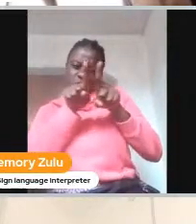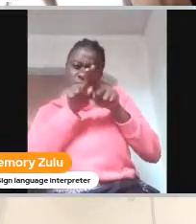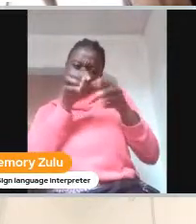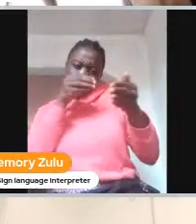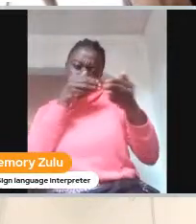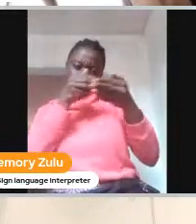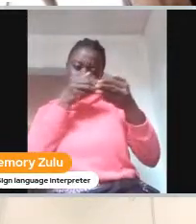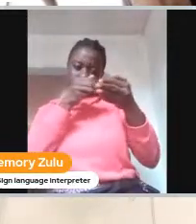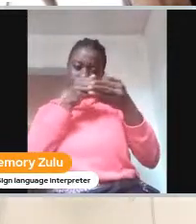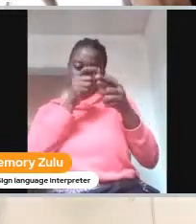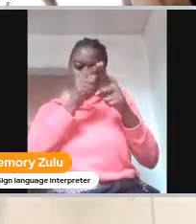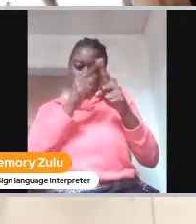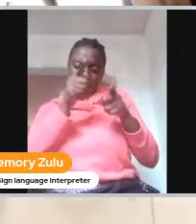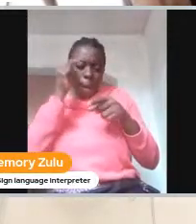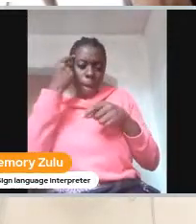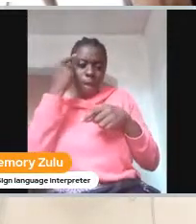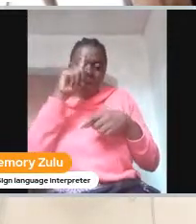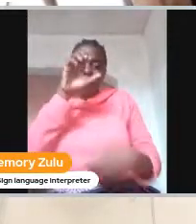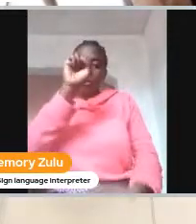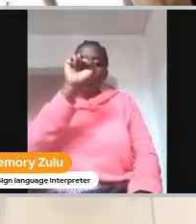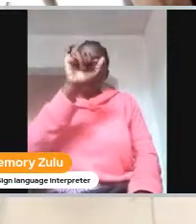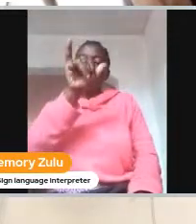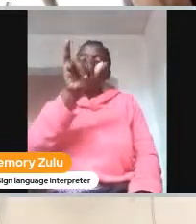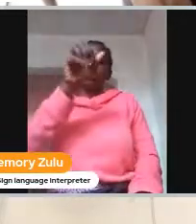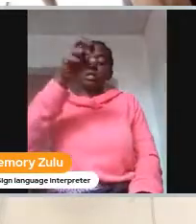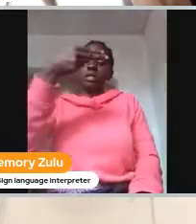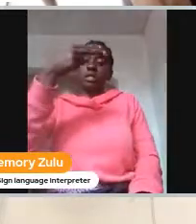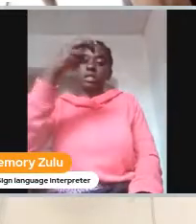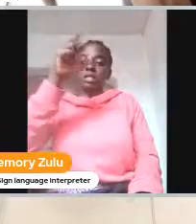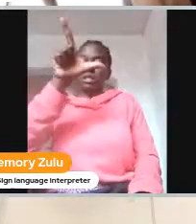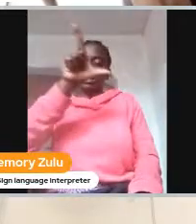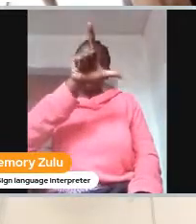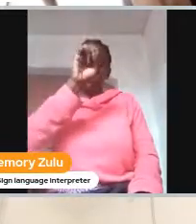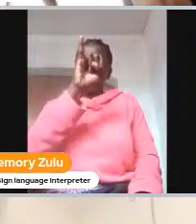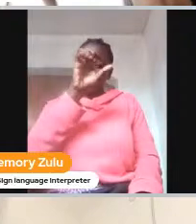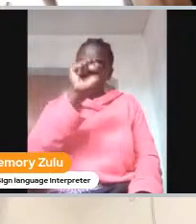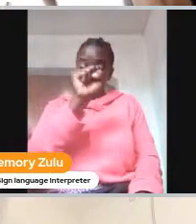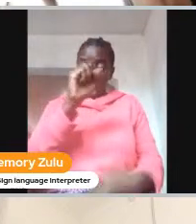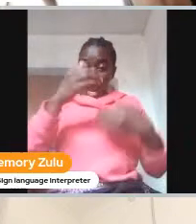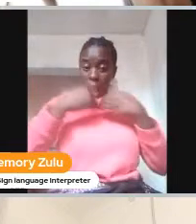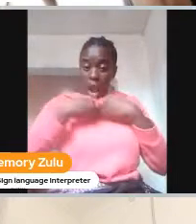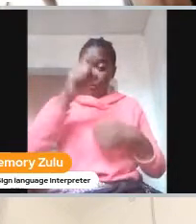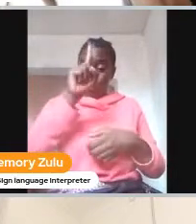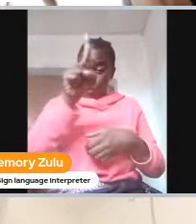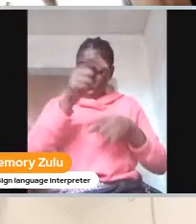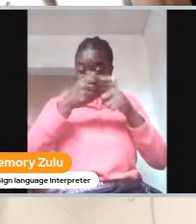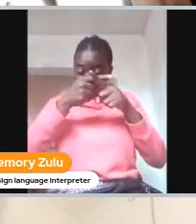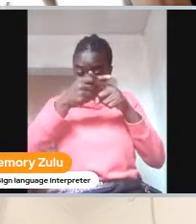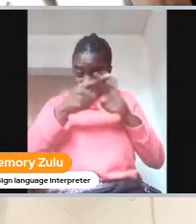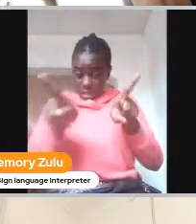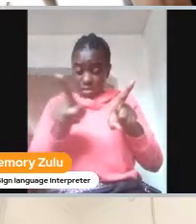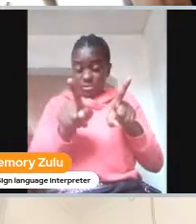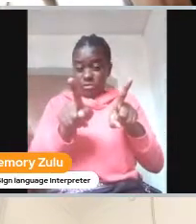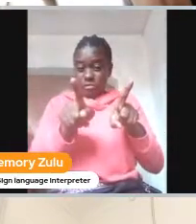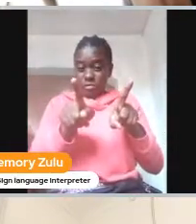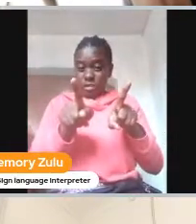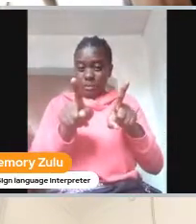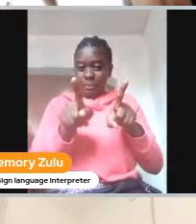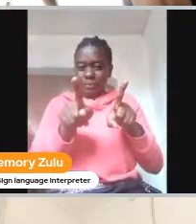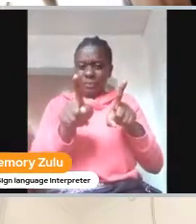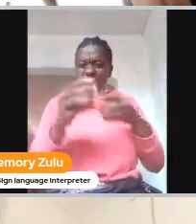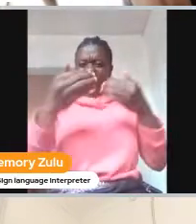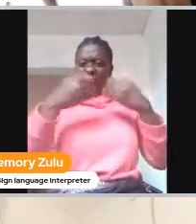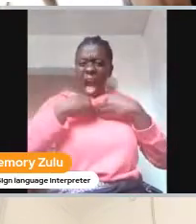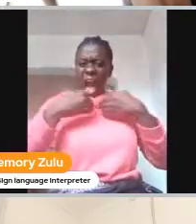one distinctive sign. That's a chunk. It comes out like a pimple on a private part. On